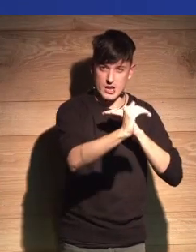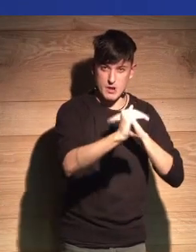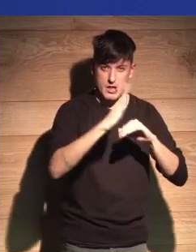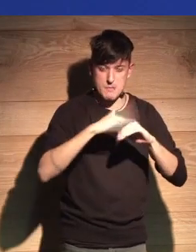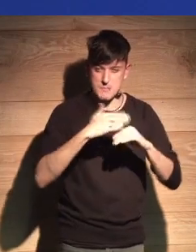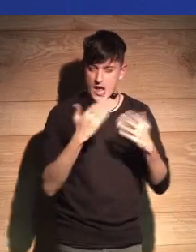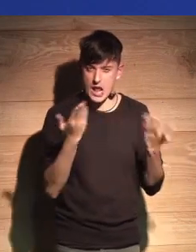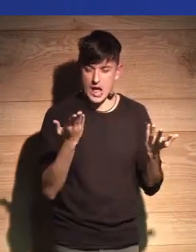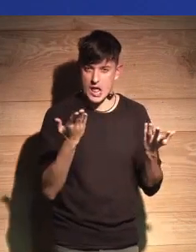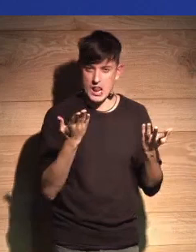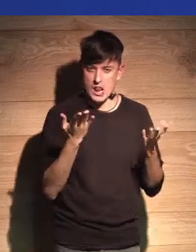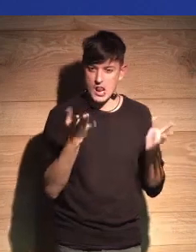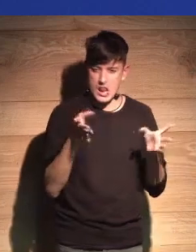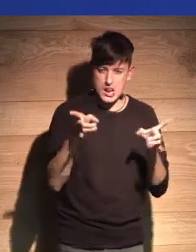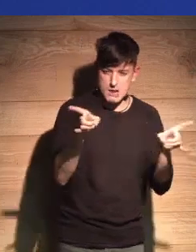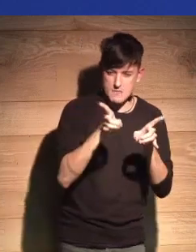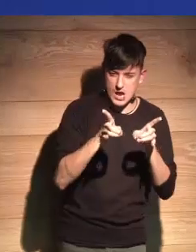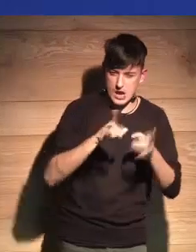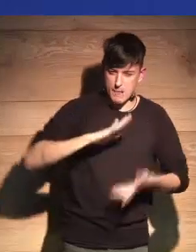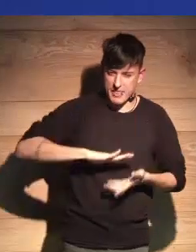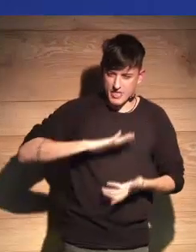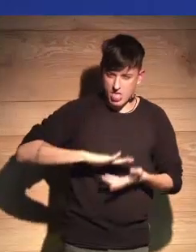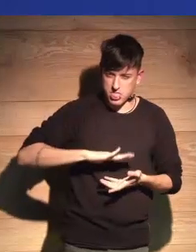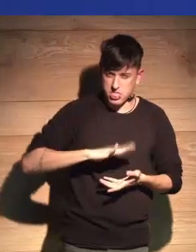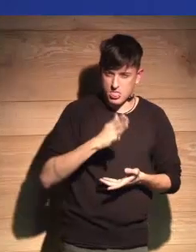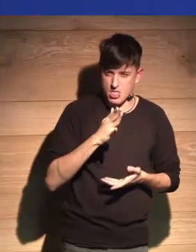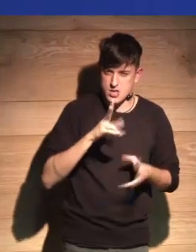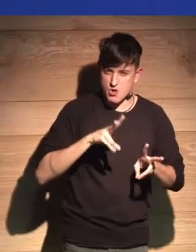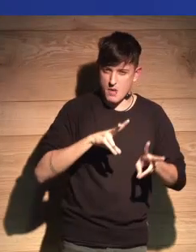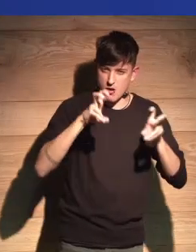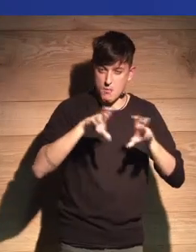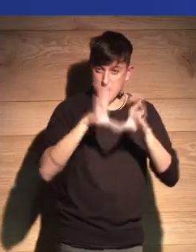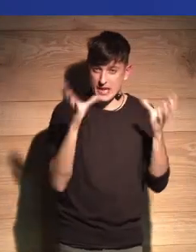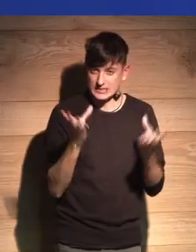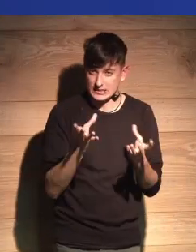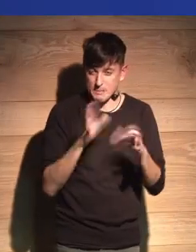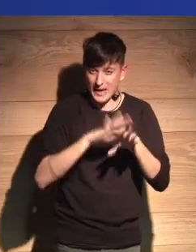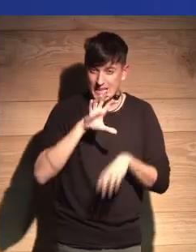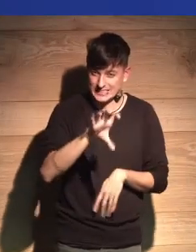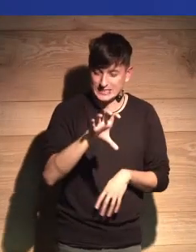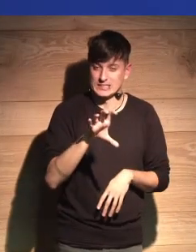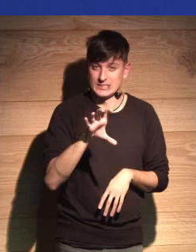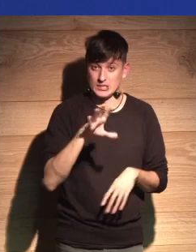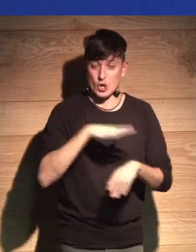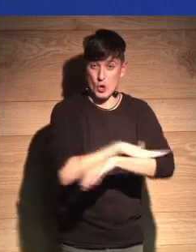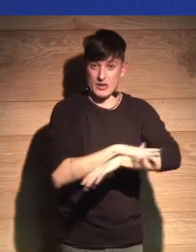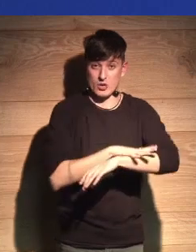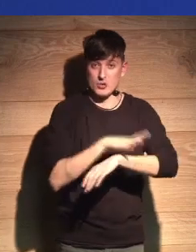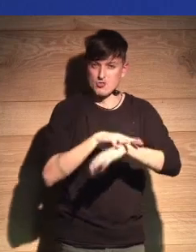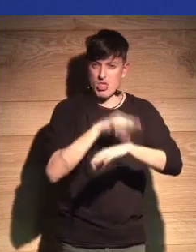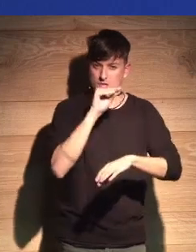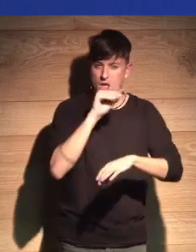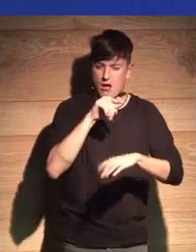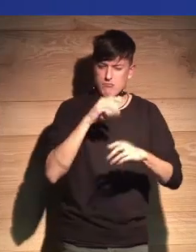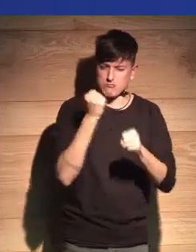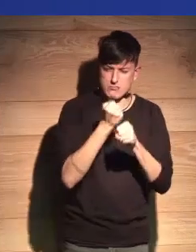development to be able to fully take advantage of the innovative capacity of a country. The